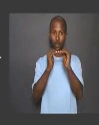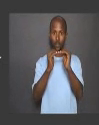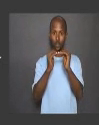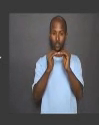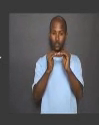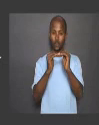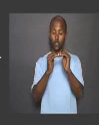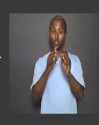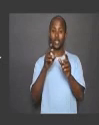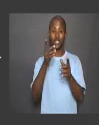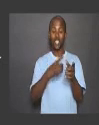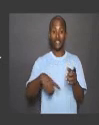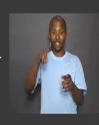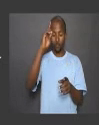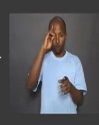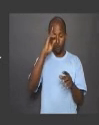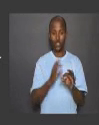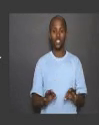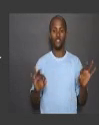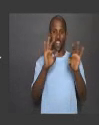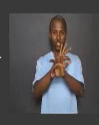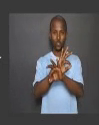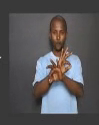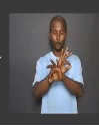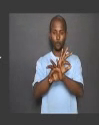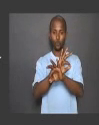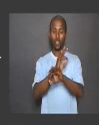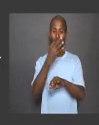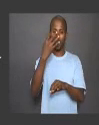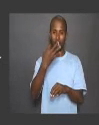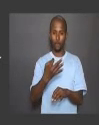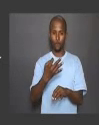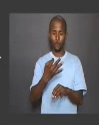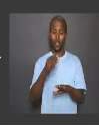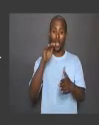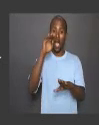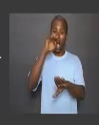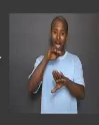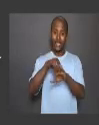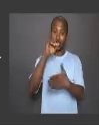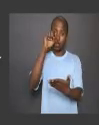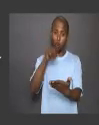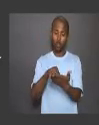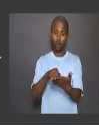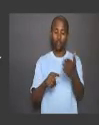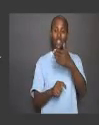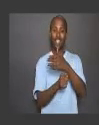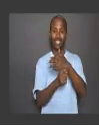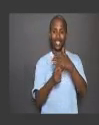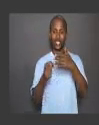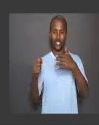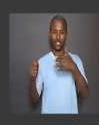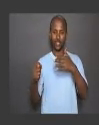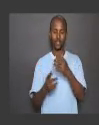to the derivative of the function f at the points of tangency.